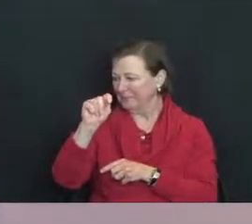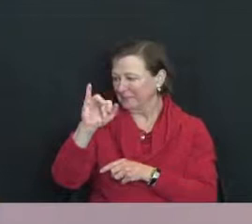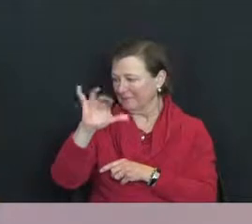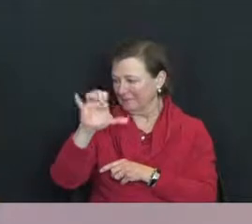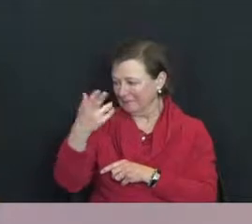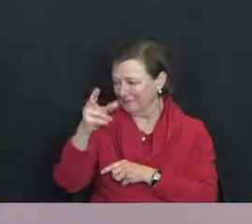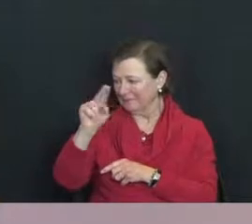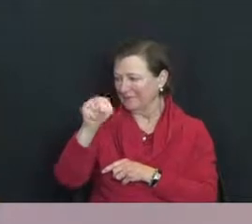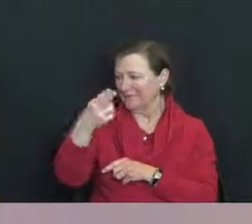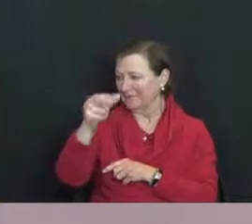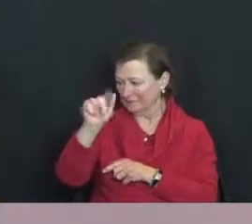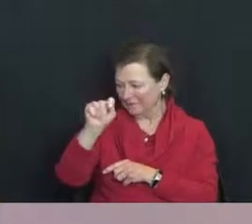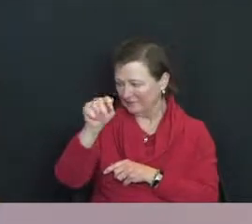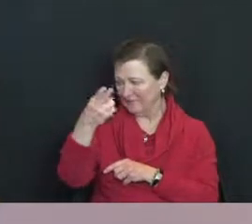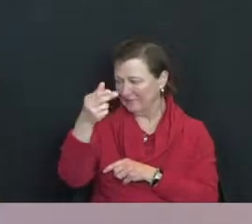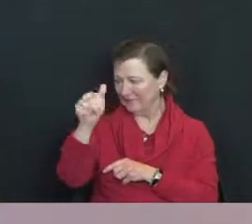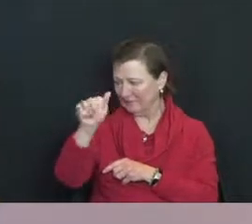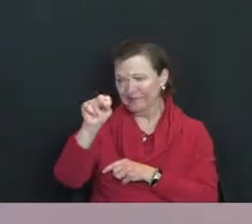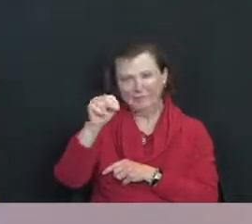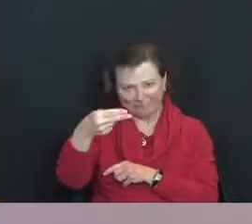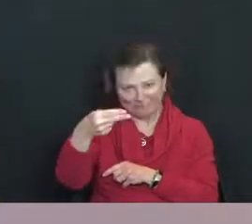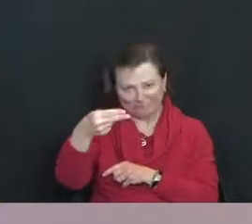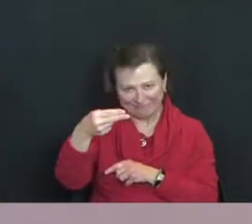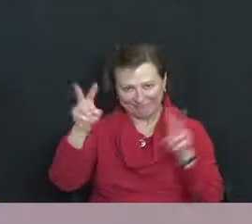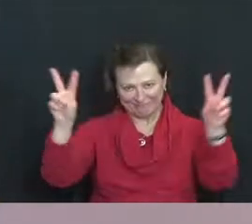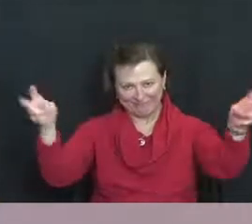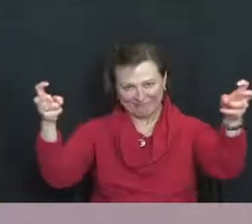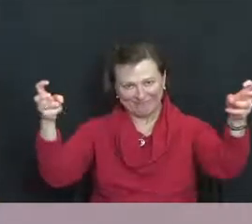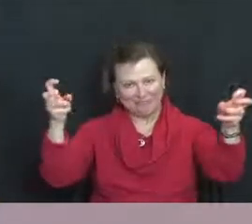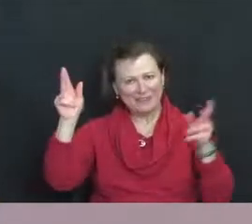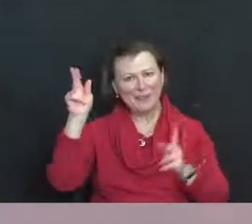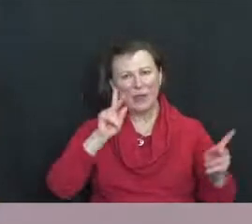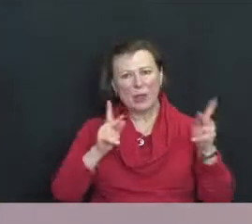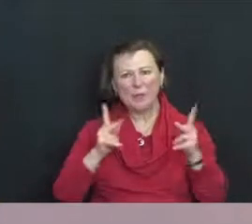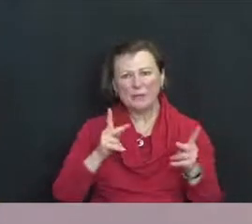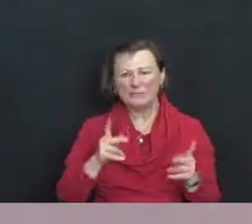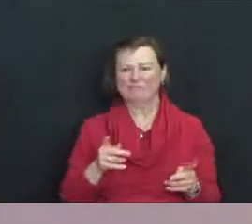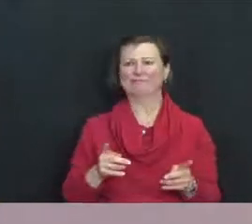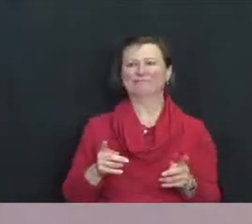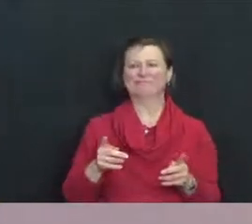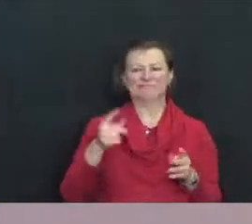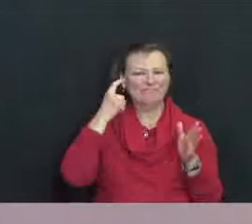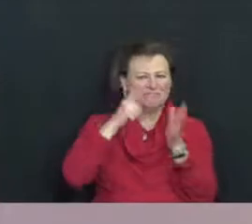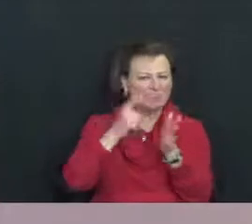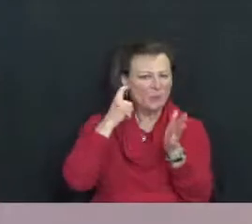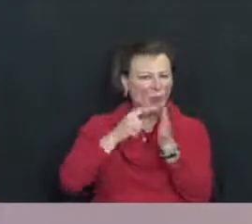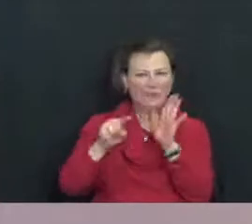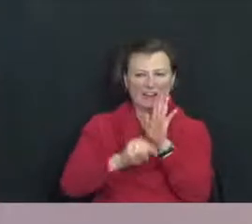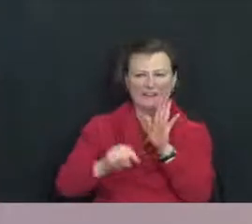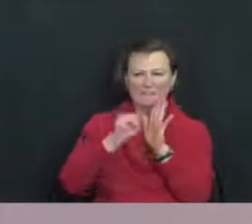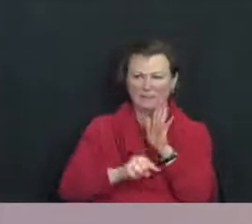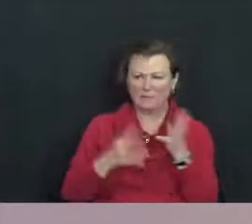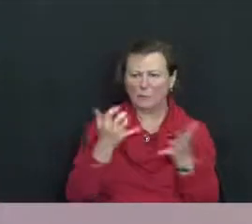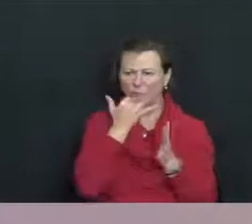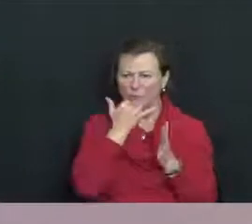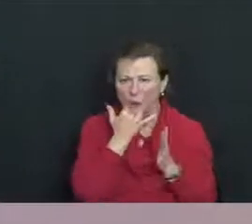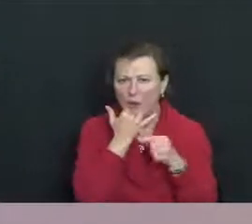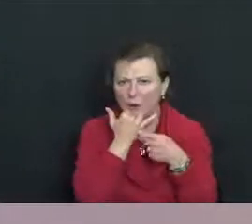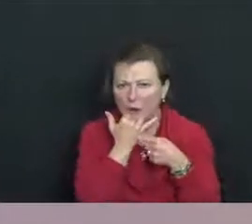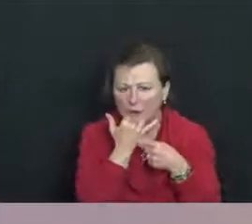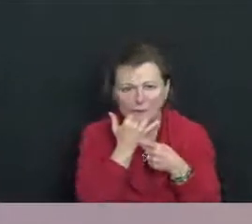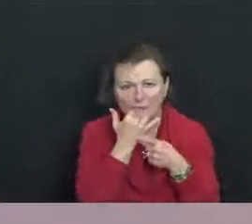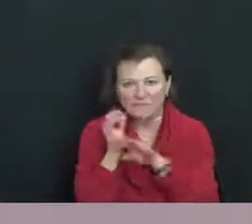People deal too much with the negative, with what is wrong. Why not try and see